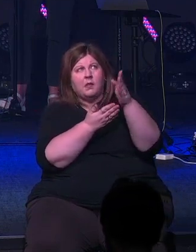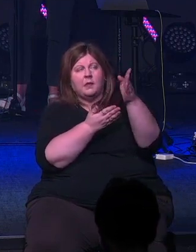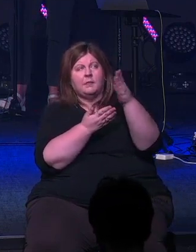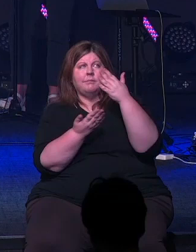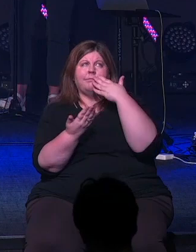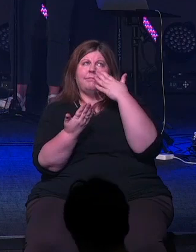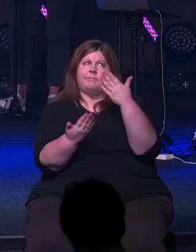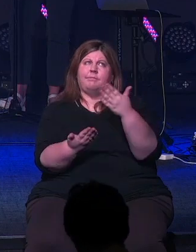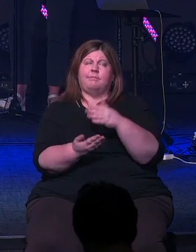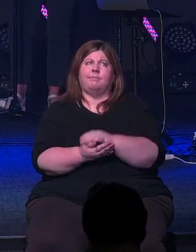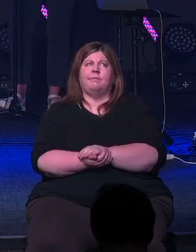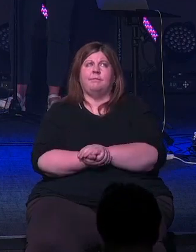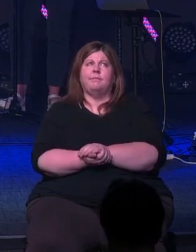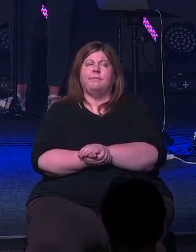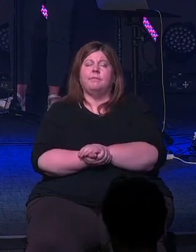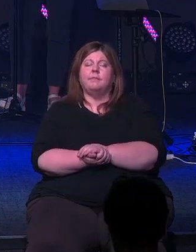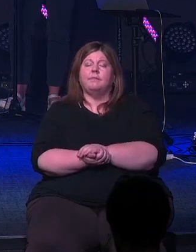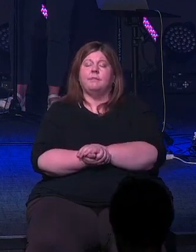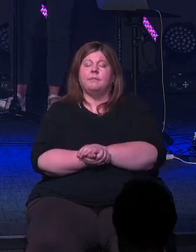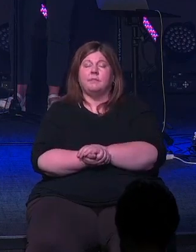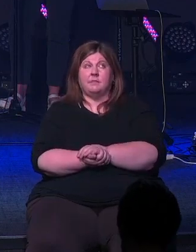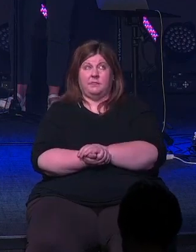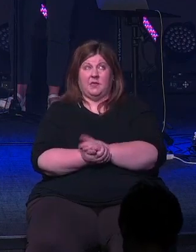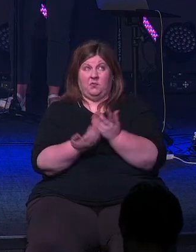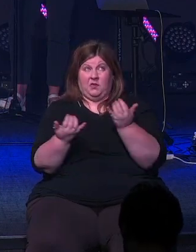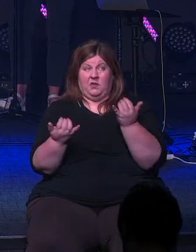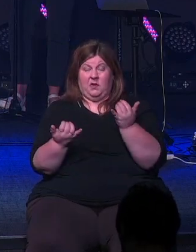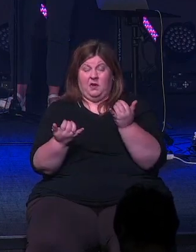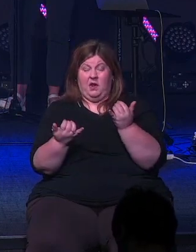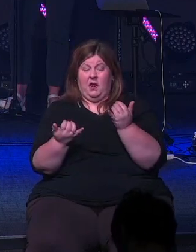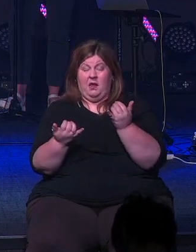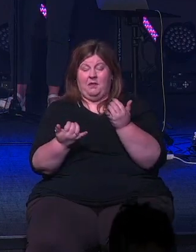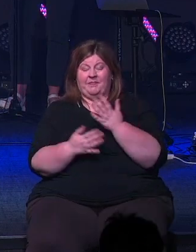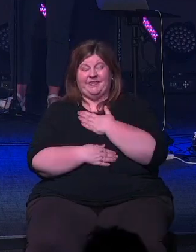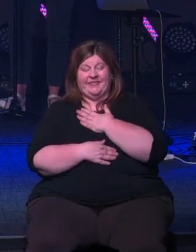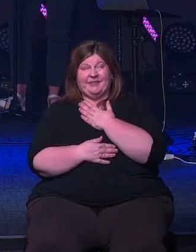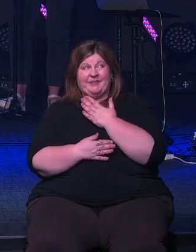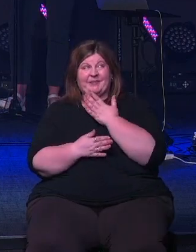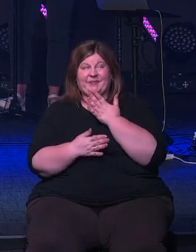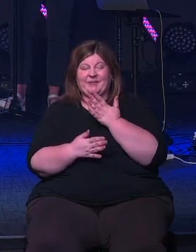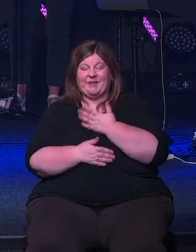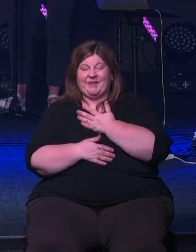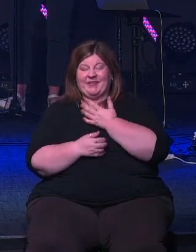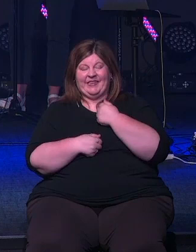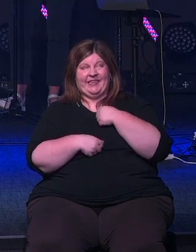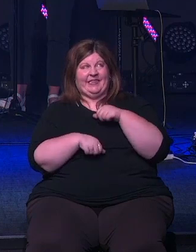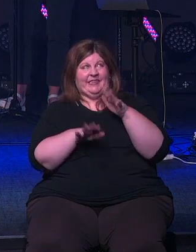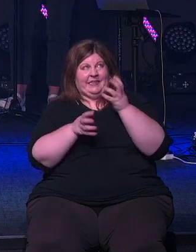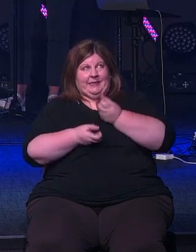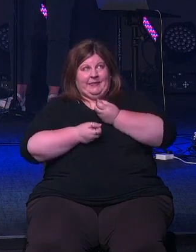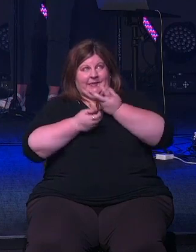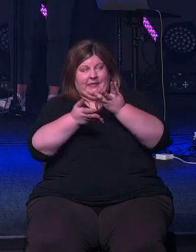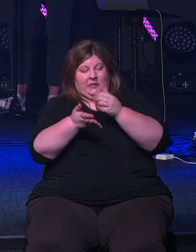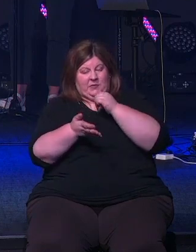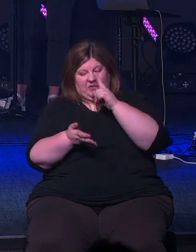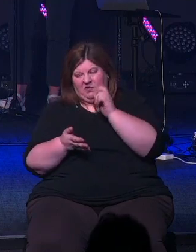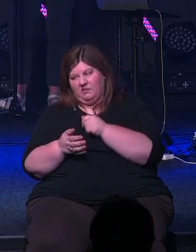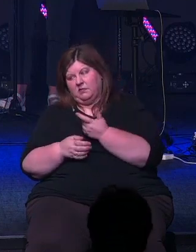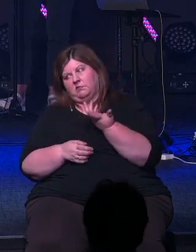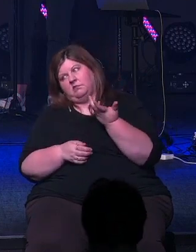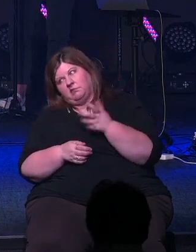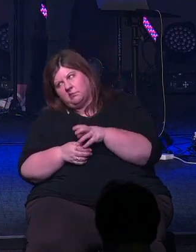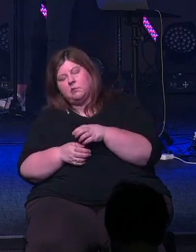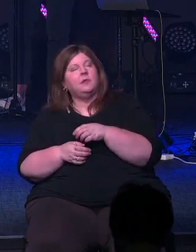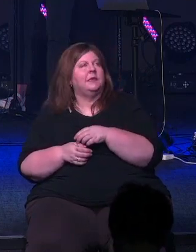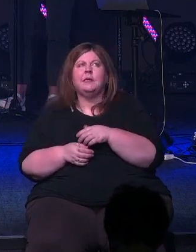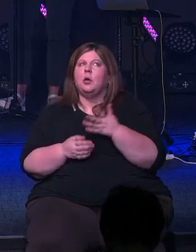God. And we just surrender for you right now, joyfully. This isn't something that we have to make ourselves do. God, we